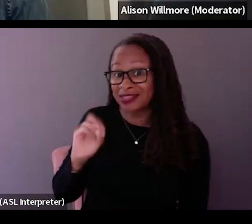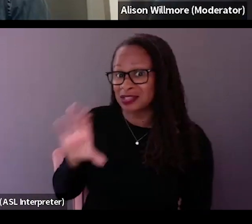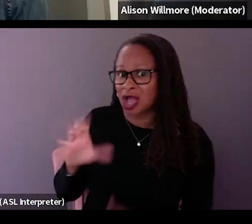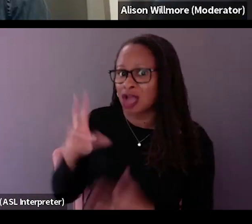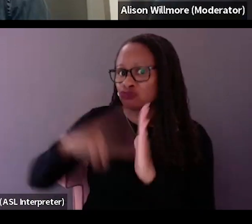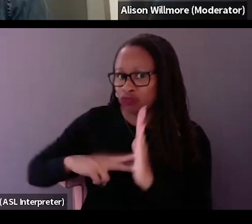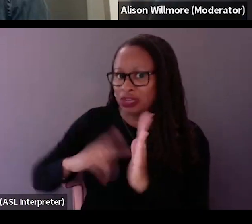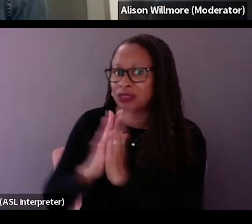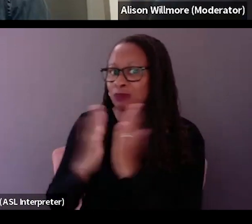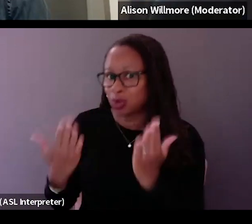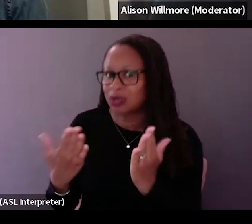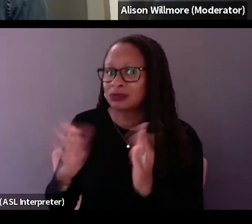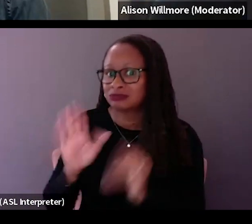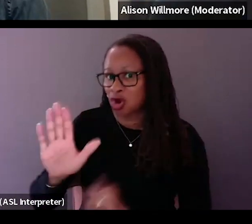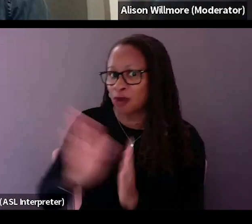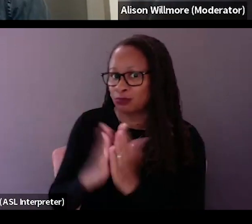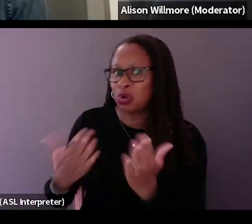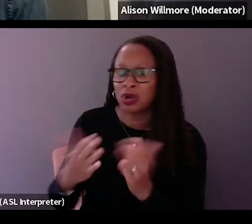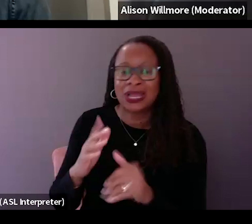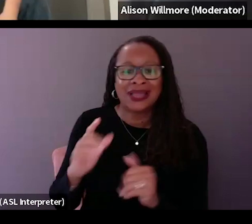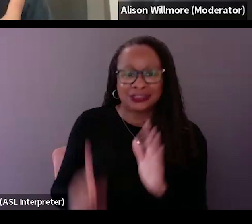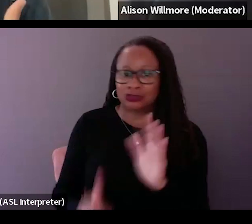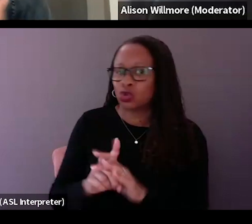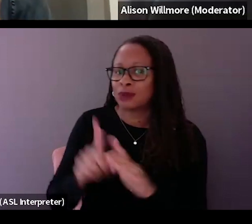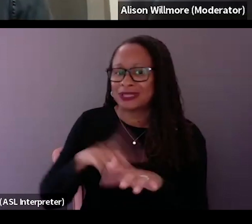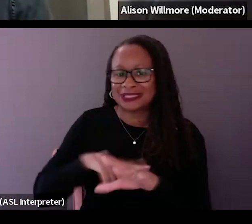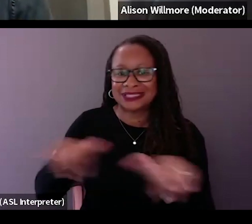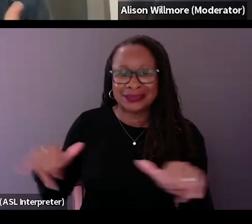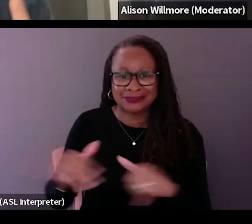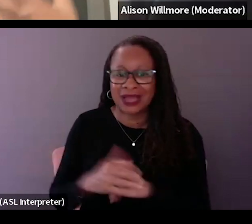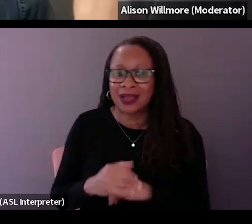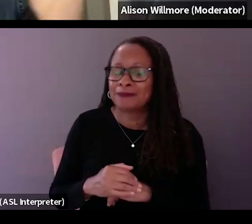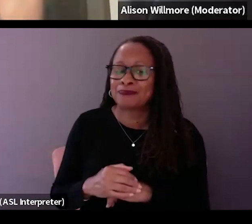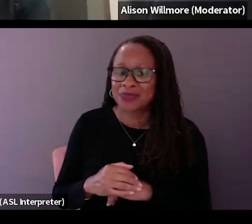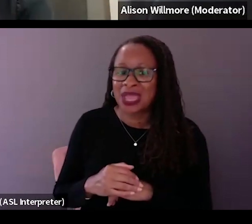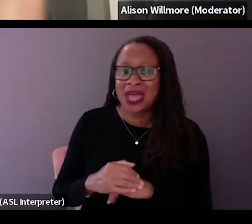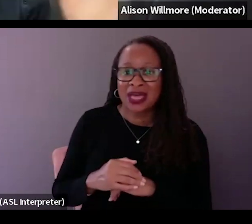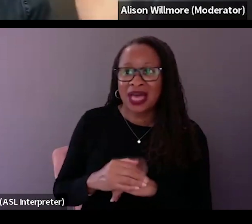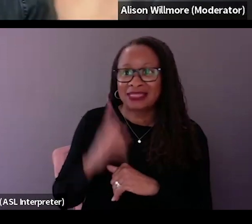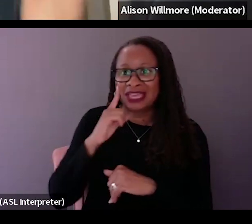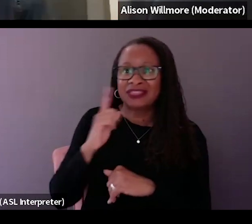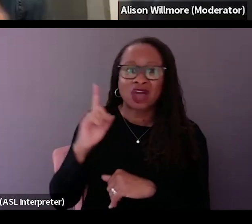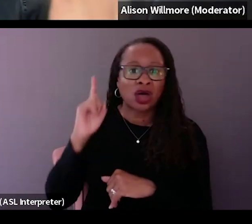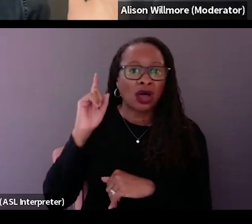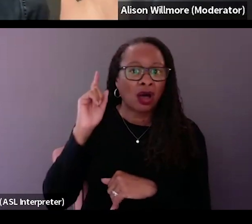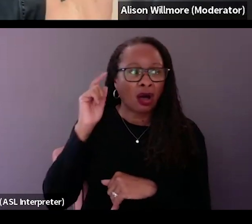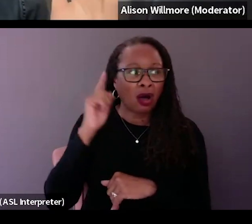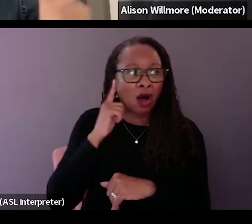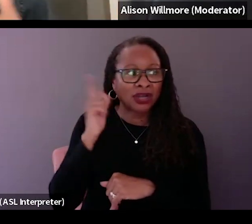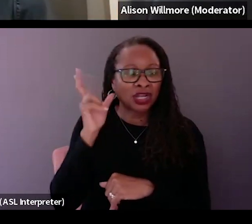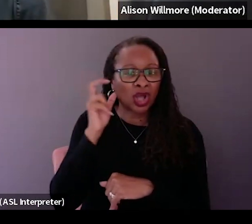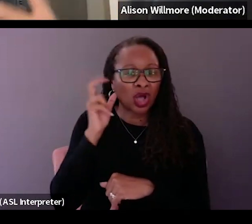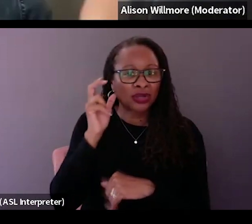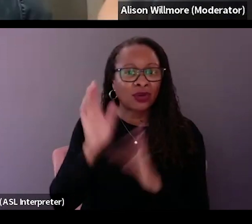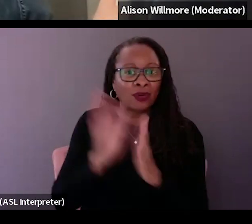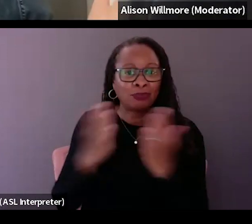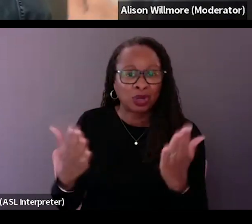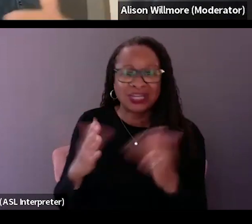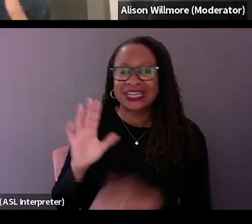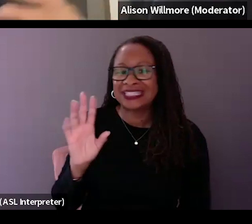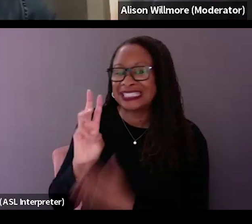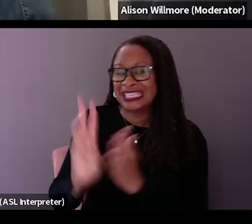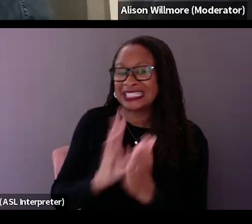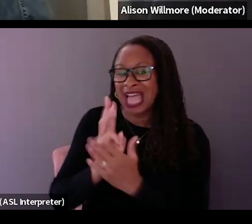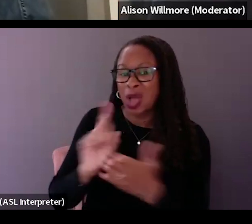memoir's audiobook is like 6 hours long. My documentary is only 100 minutes long. You can't fit in a documentary what you can in a